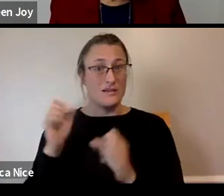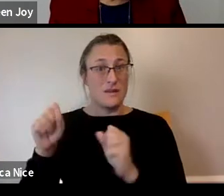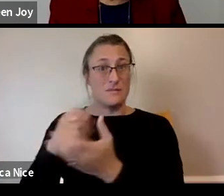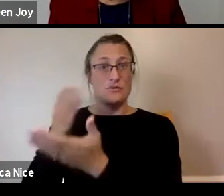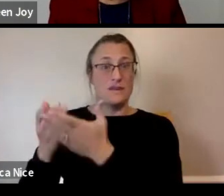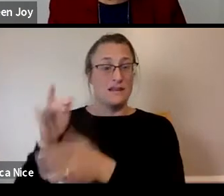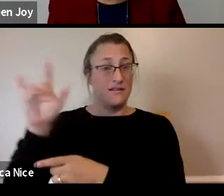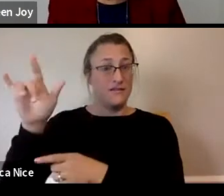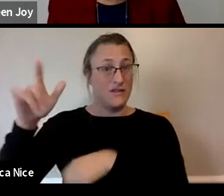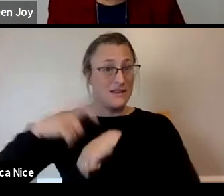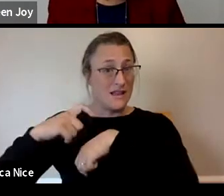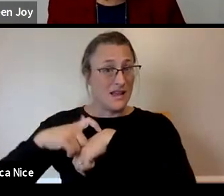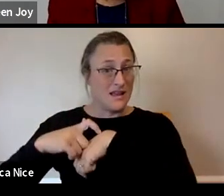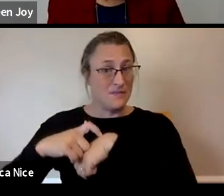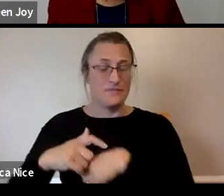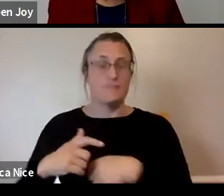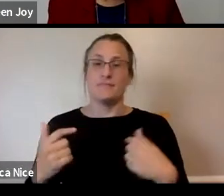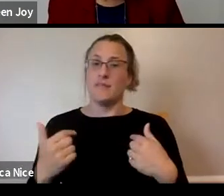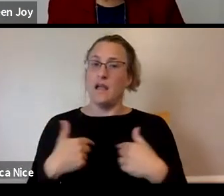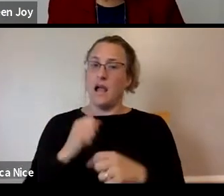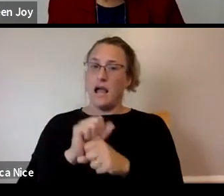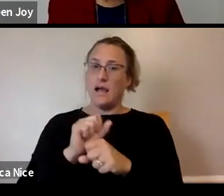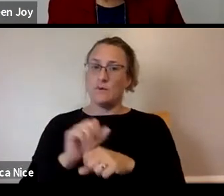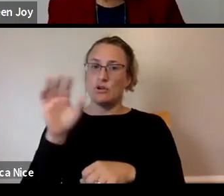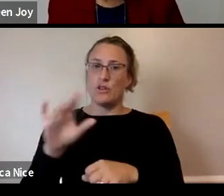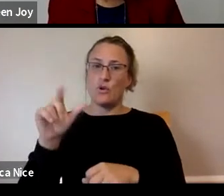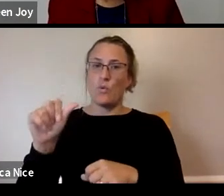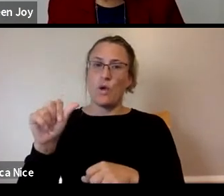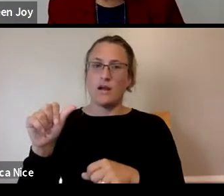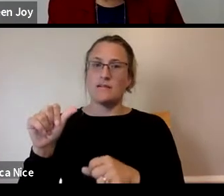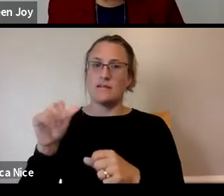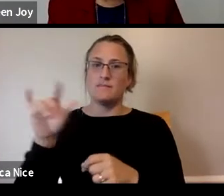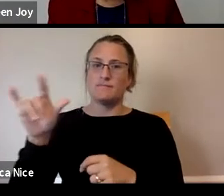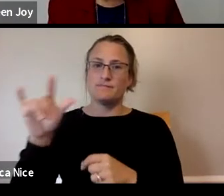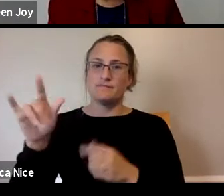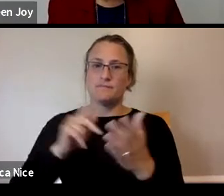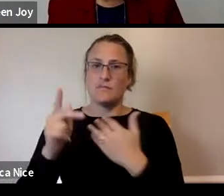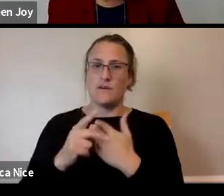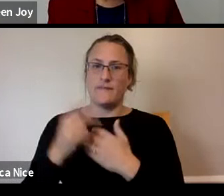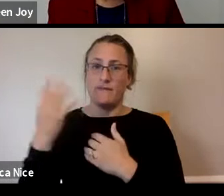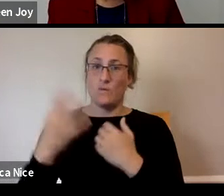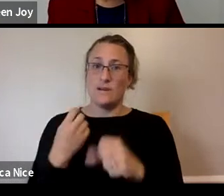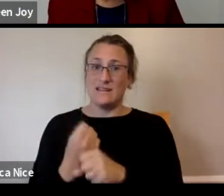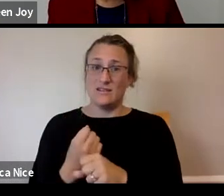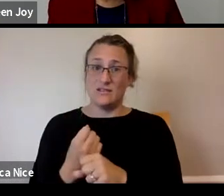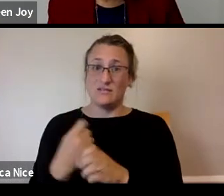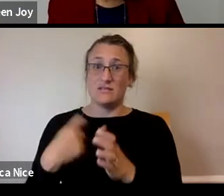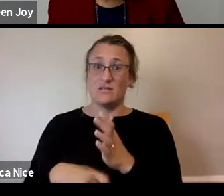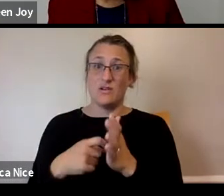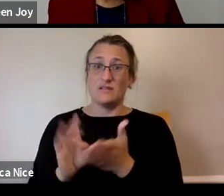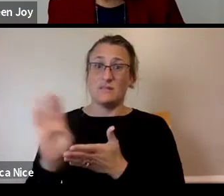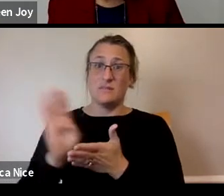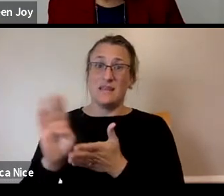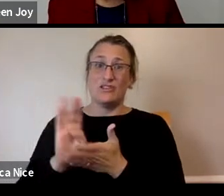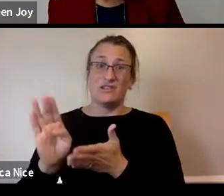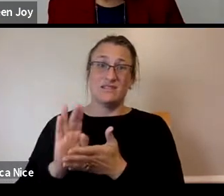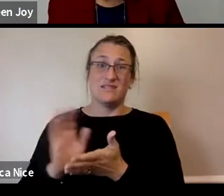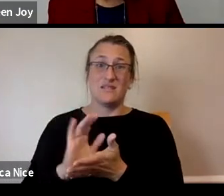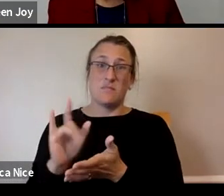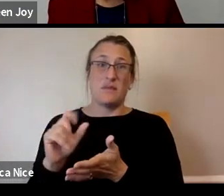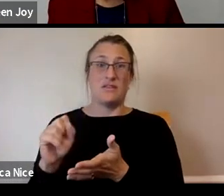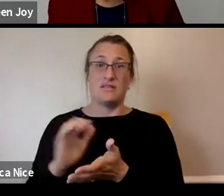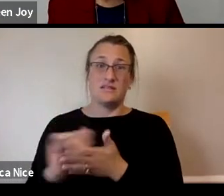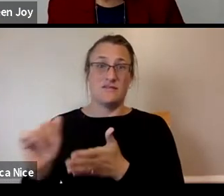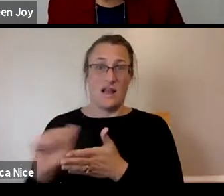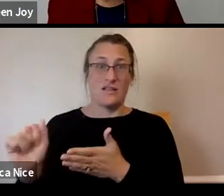on the LaGuardia Airport project for 4 years. It cost billions of dollars, and I feel it would be a